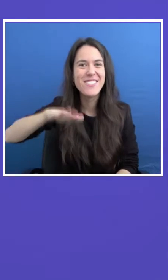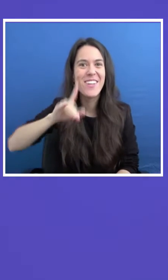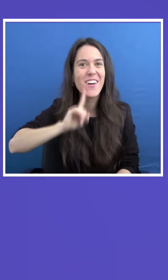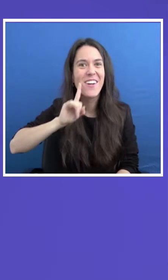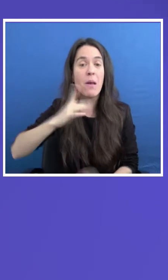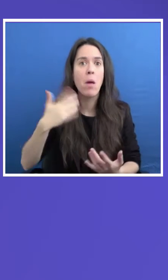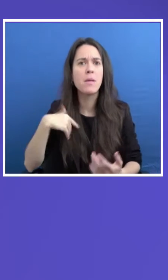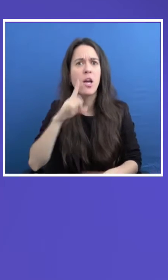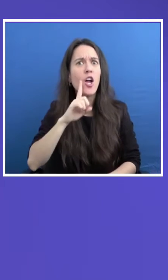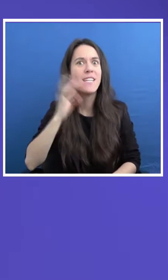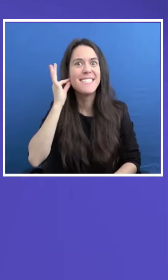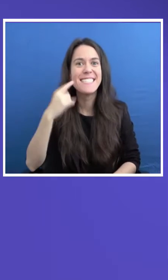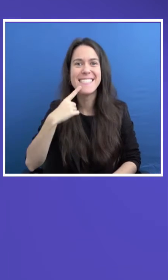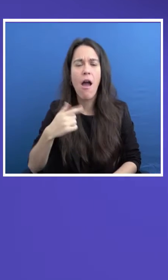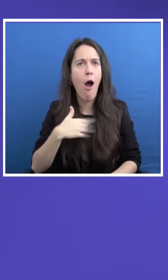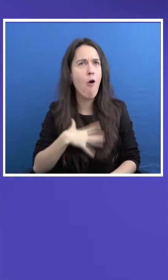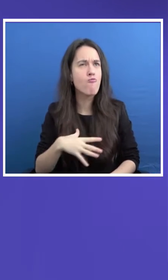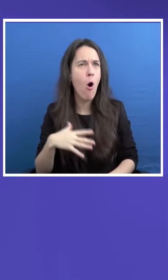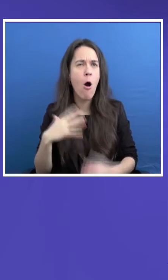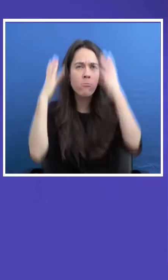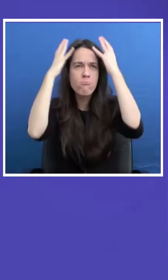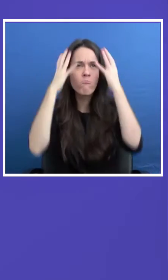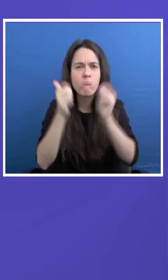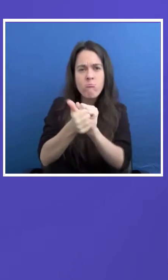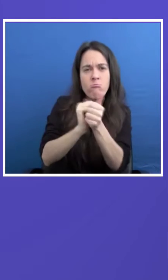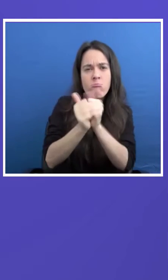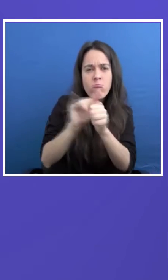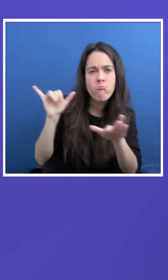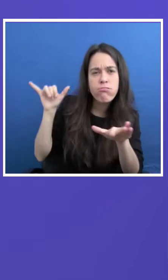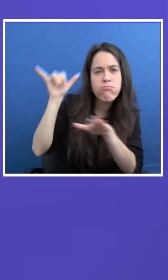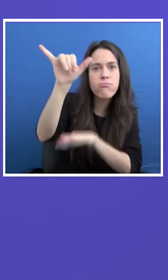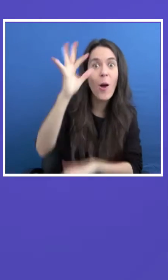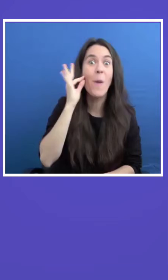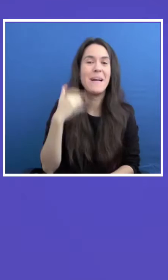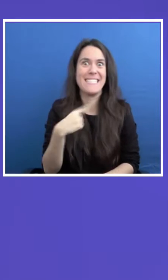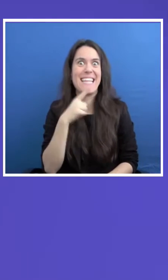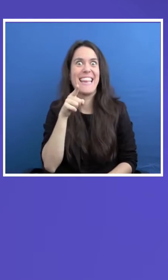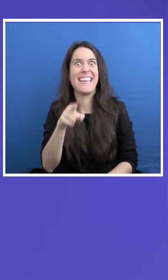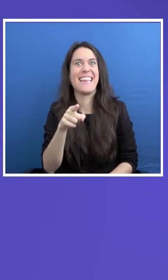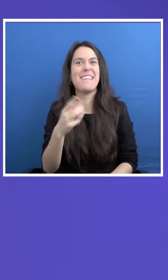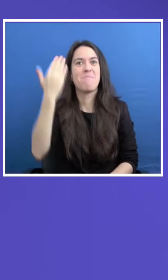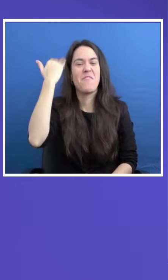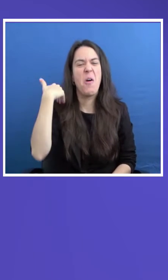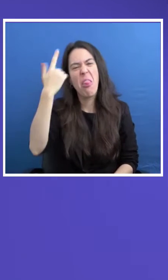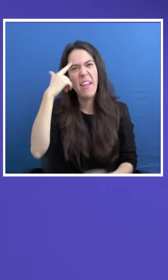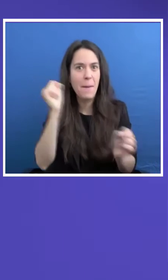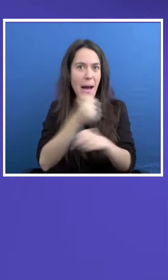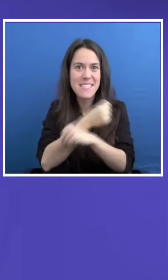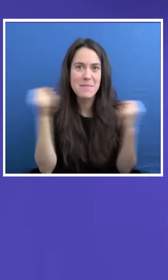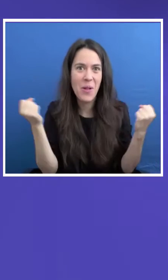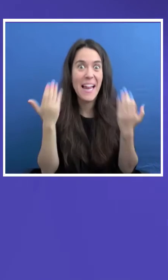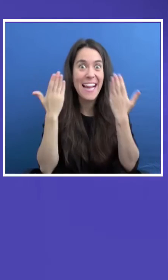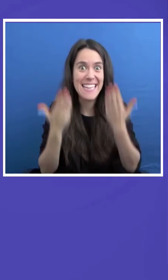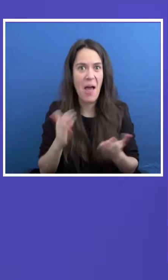And we have pilot women, and this is something we had never imagined before.